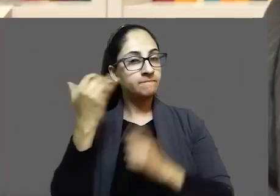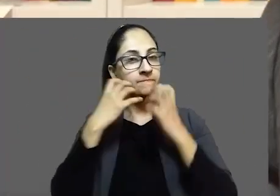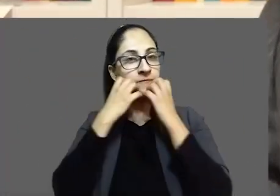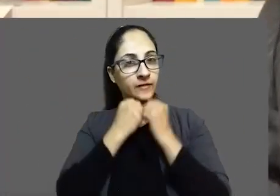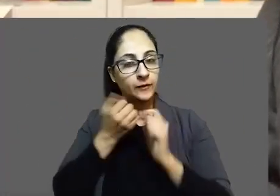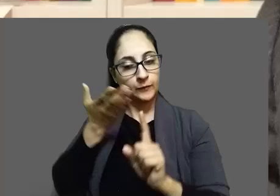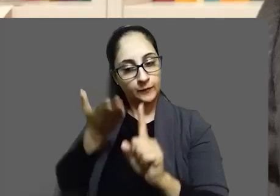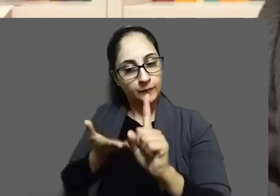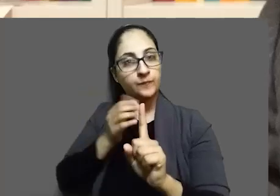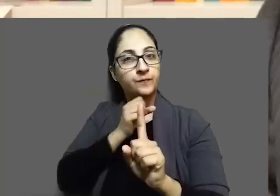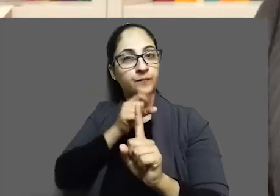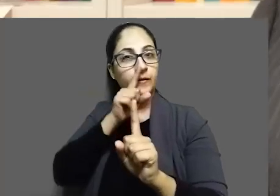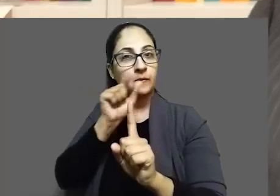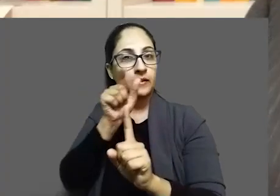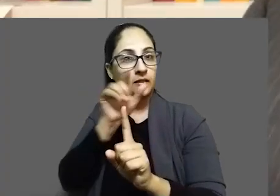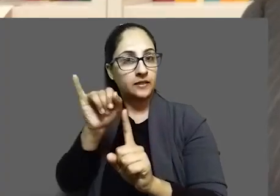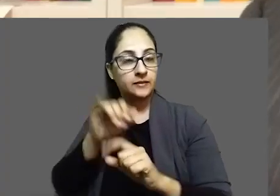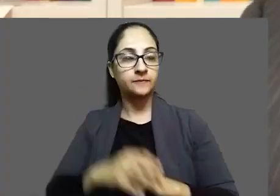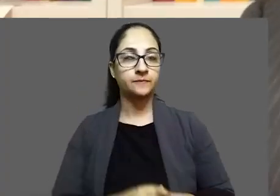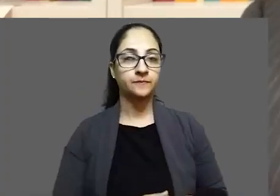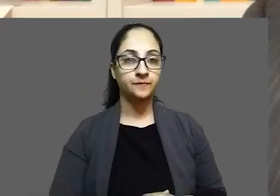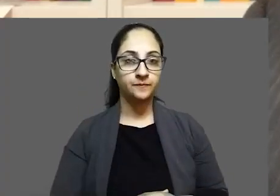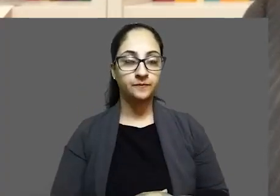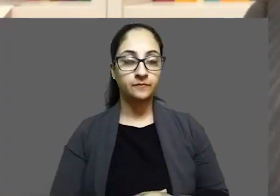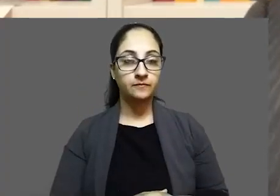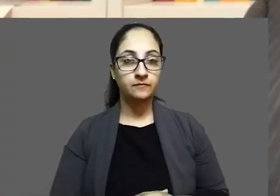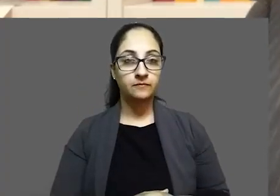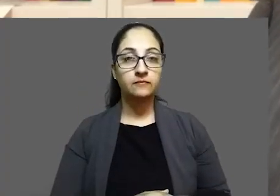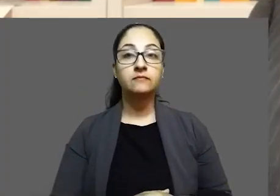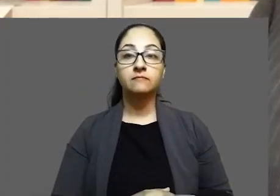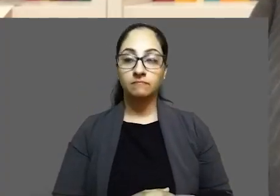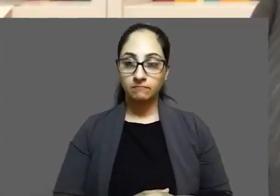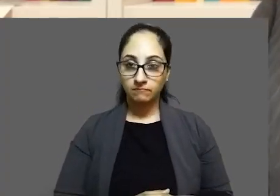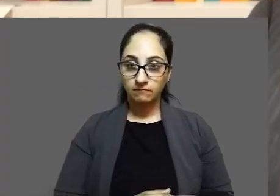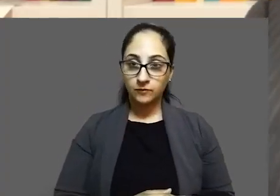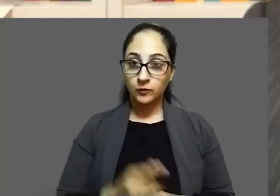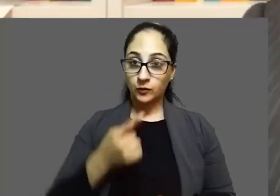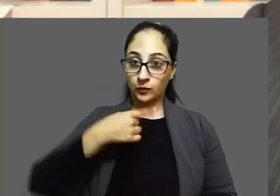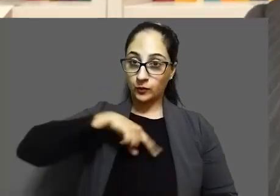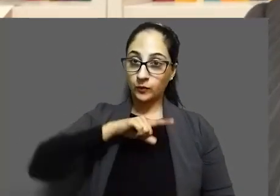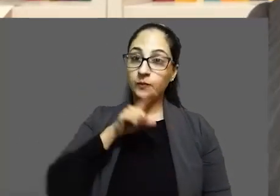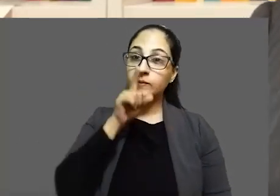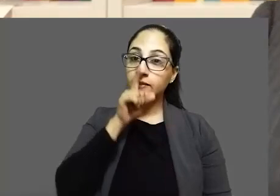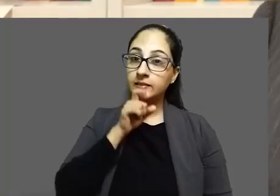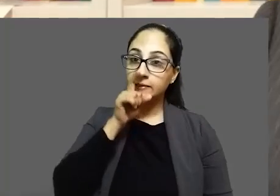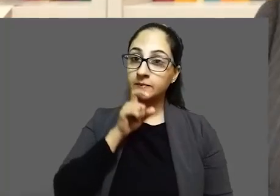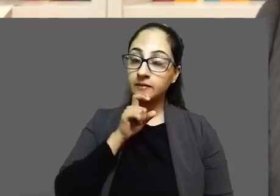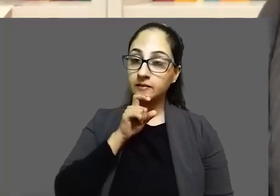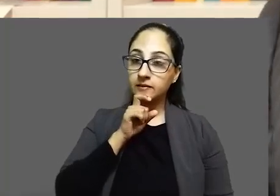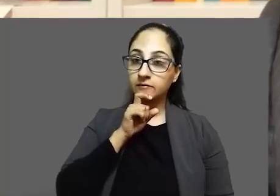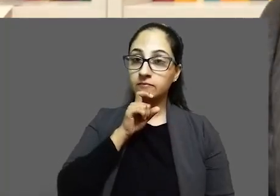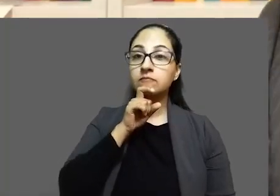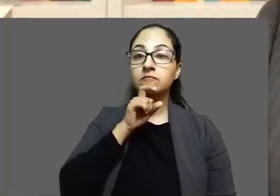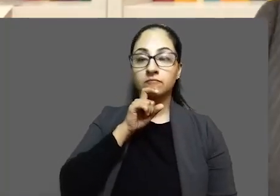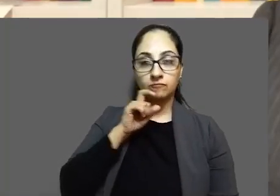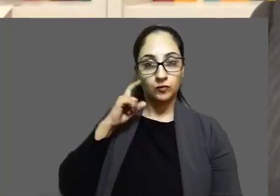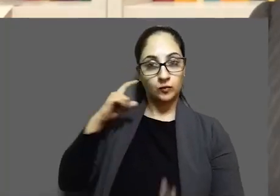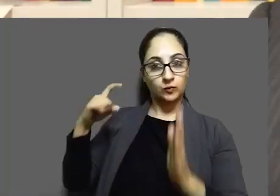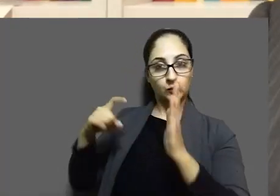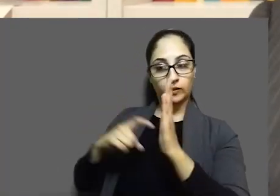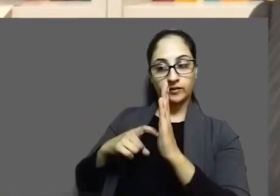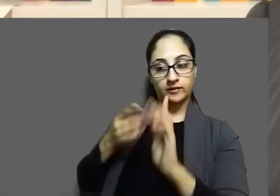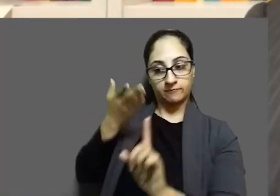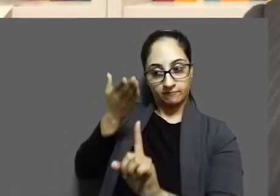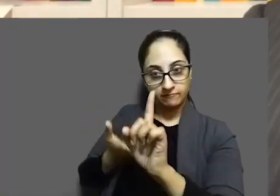You know, Rina, when you talk about why we celebrate Yom Ali, we, of course, as Shia Ismailis,